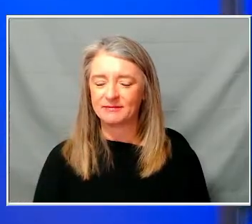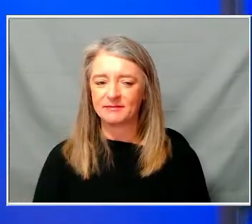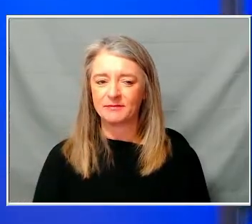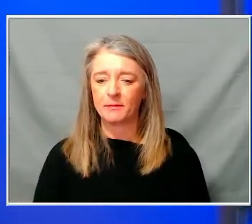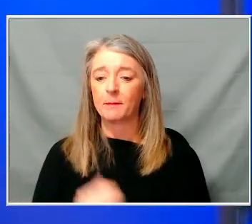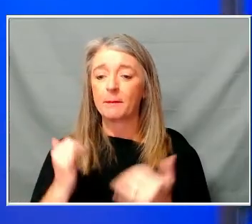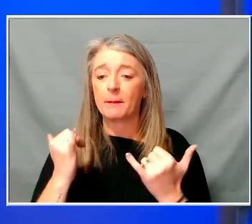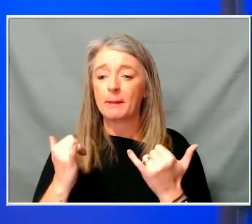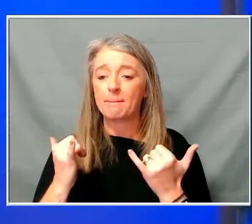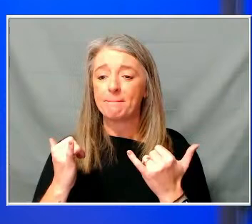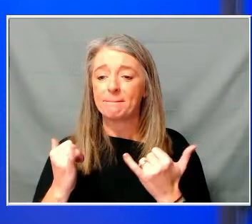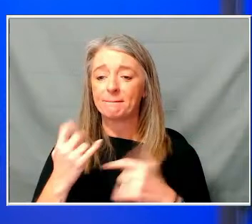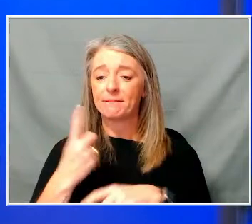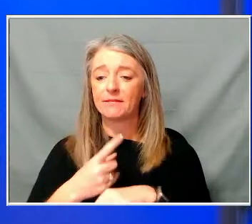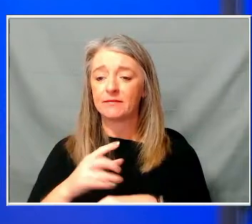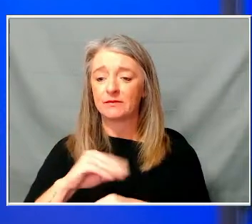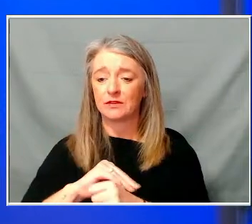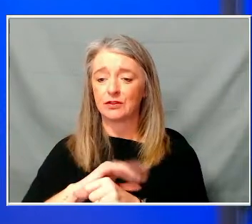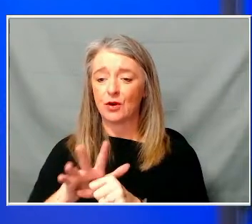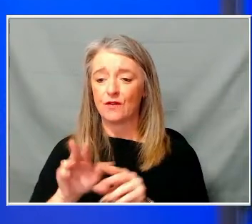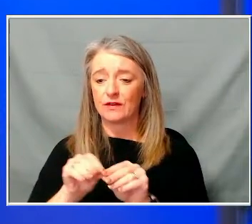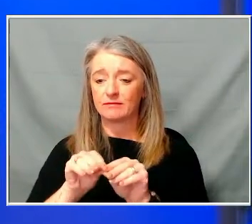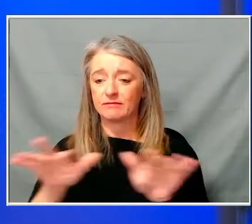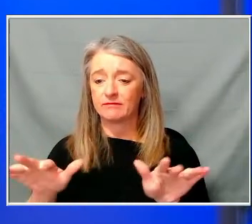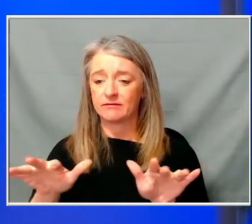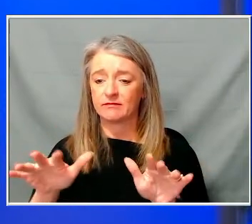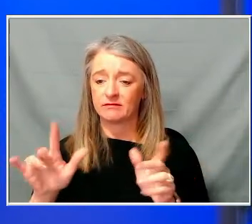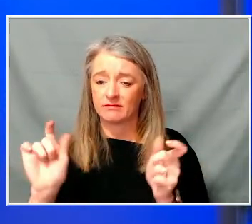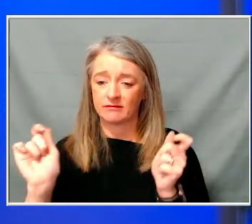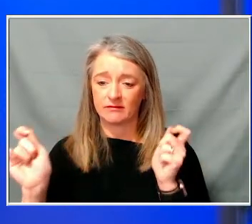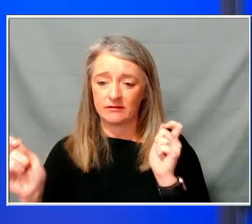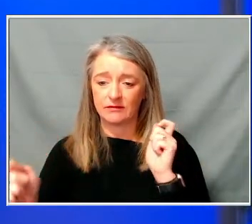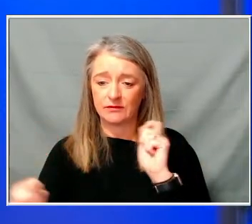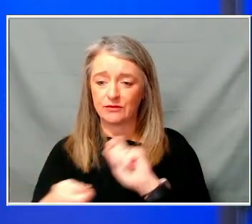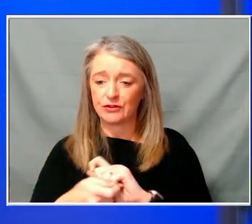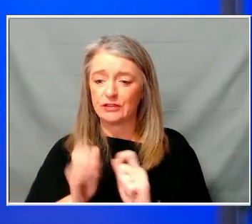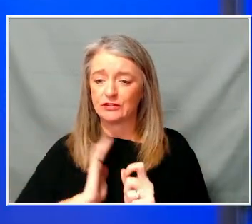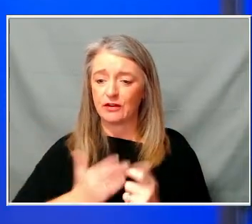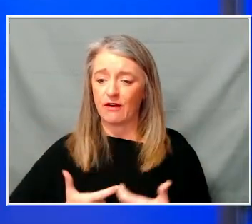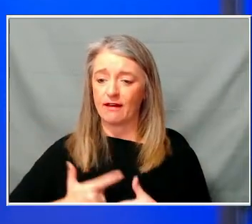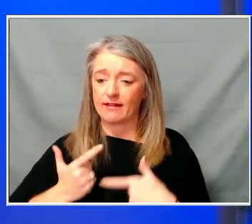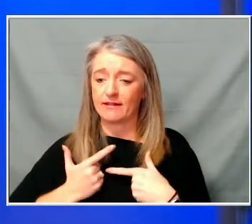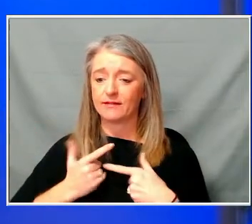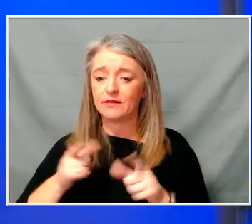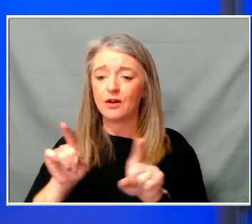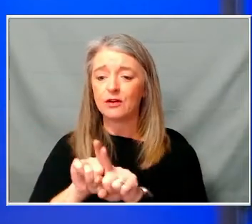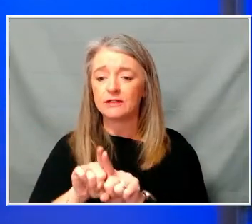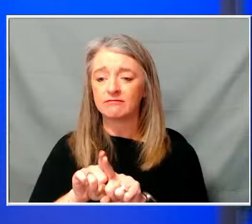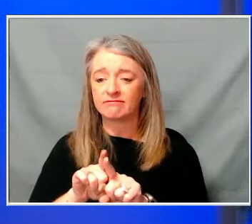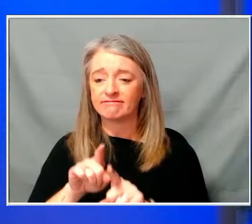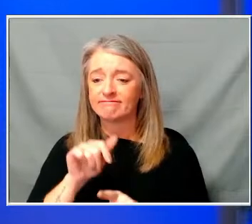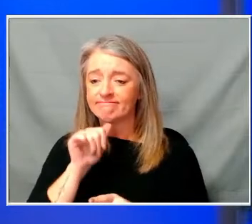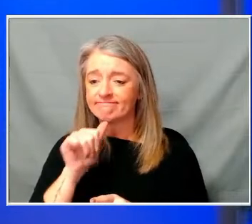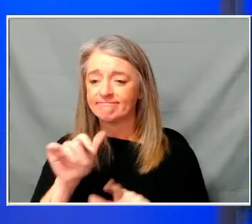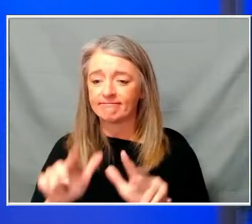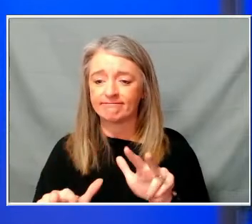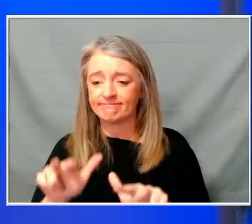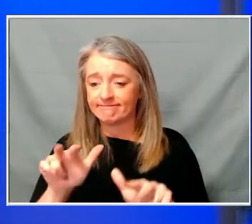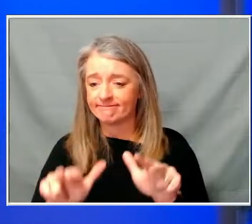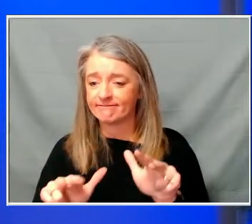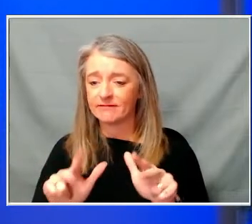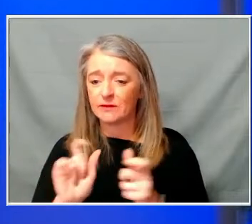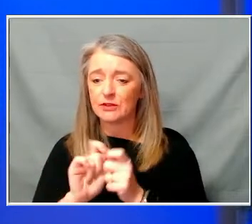to today's topic. The COVID pandemic brought a lot of changes to our lives, as you know, and with it, some uncertainty. Most of us had to change our